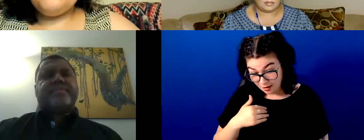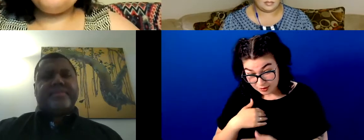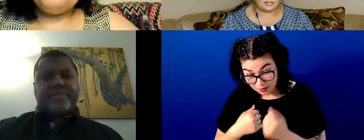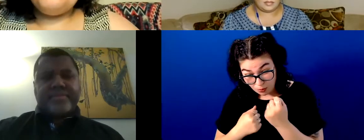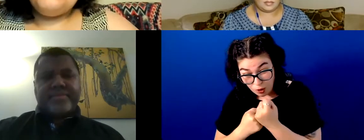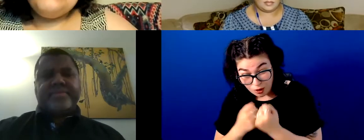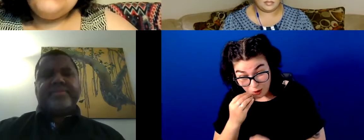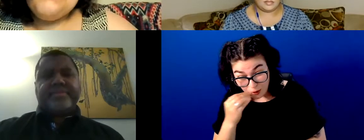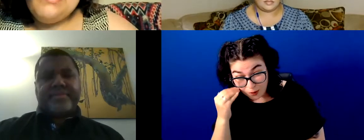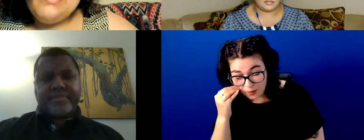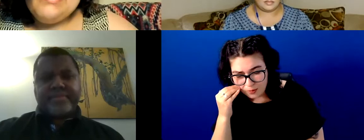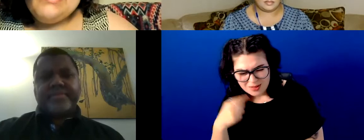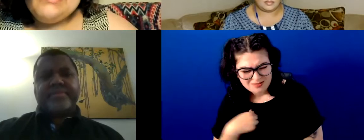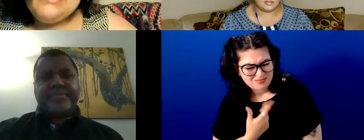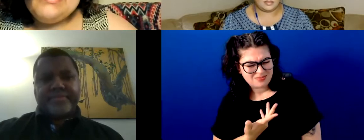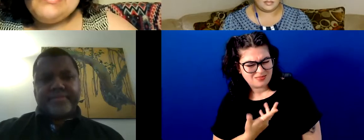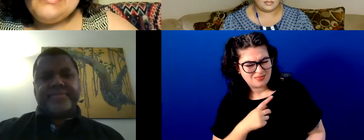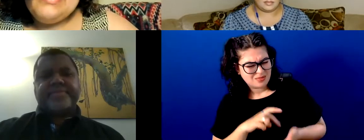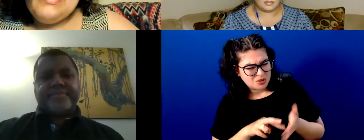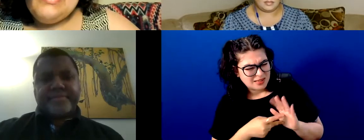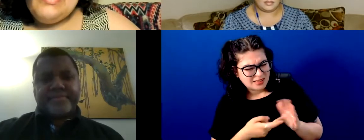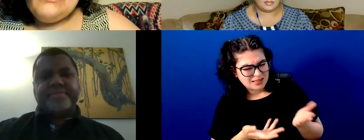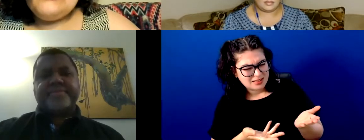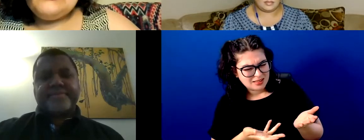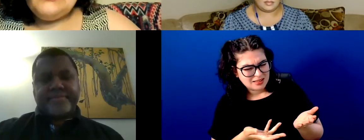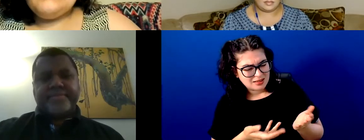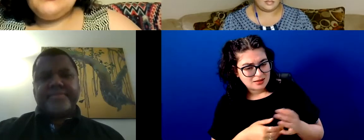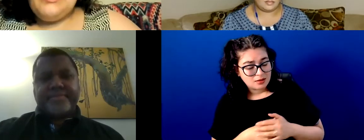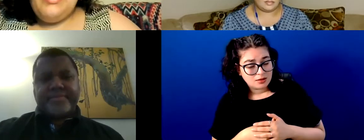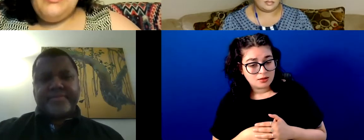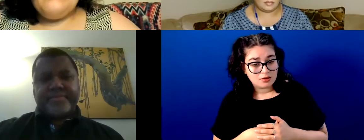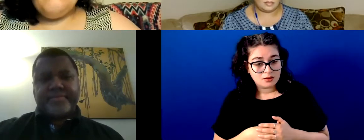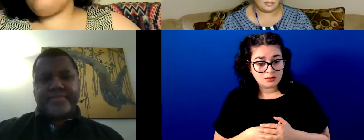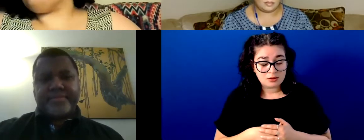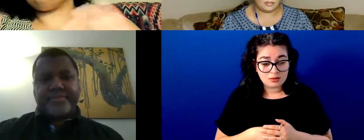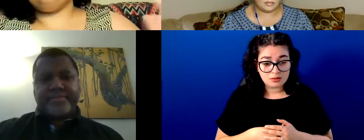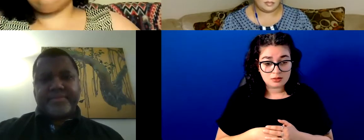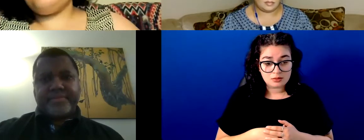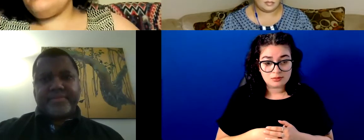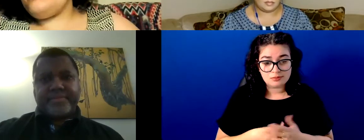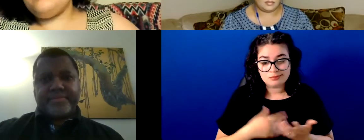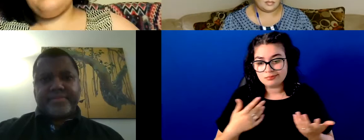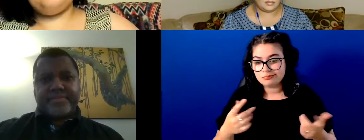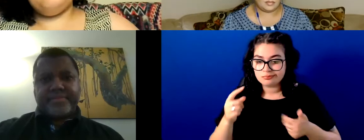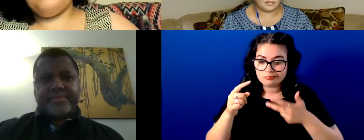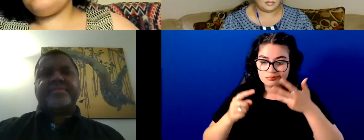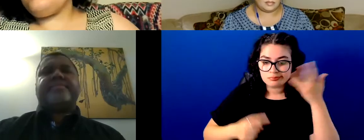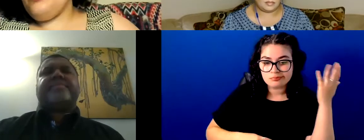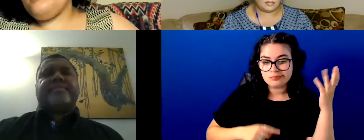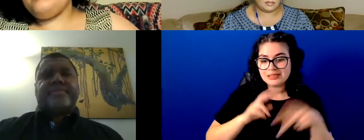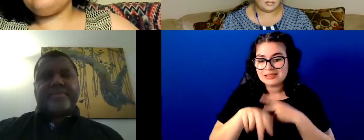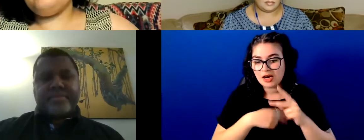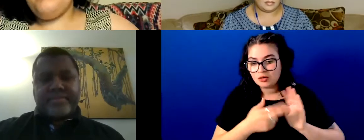like, well, what do you mean by that? And they're just like, and there comes a list of stereotypes and